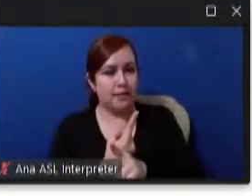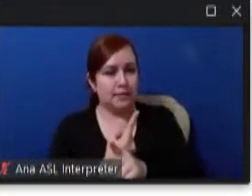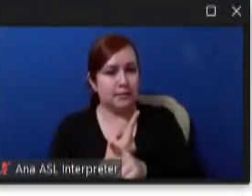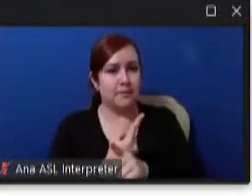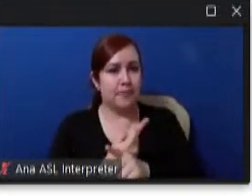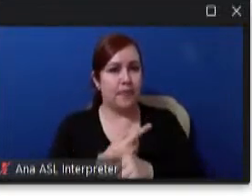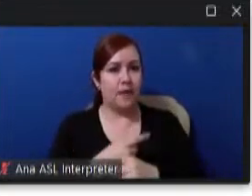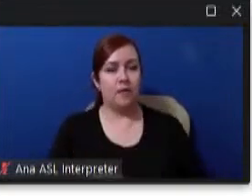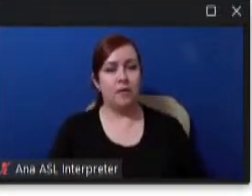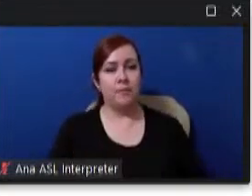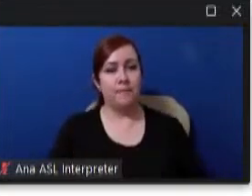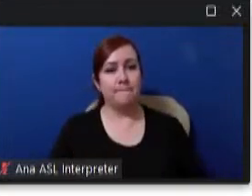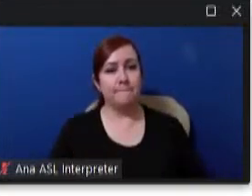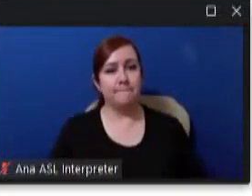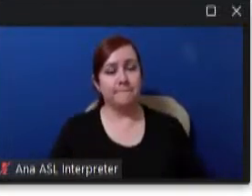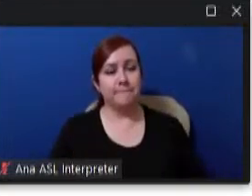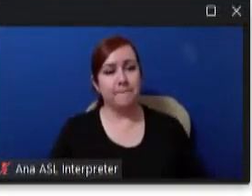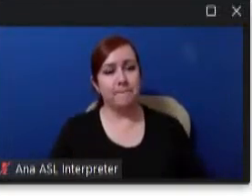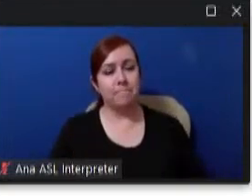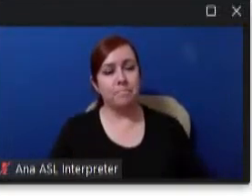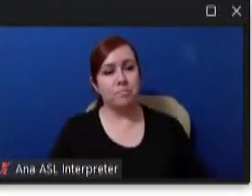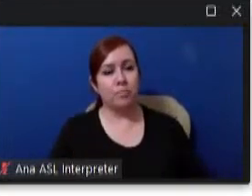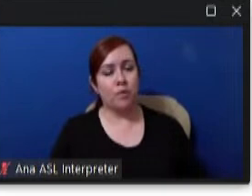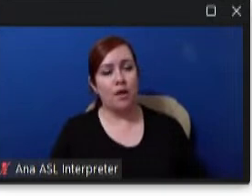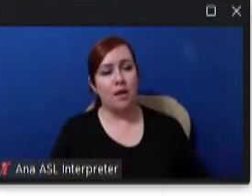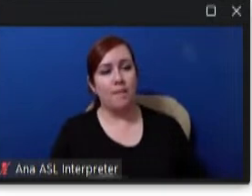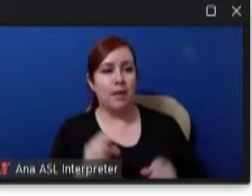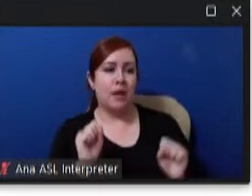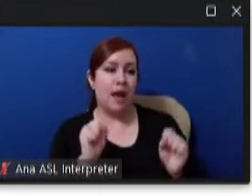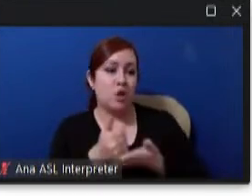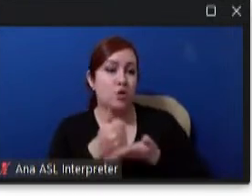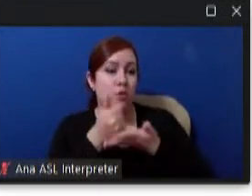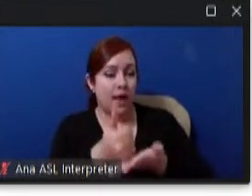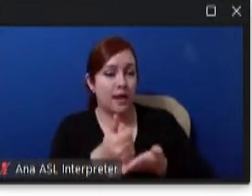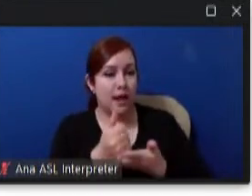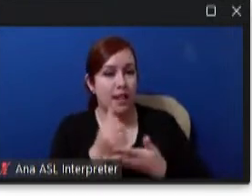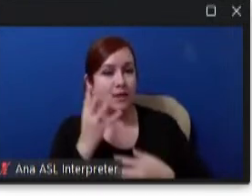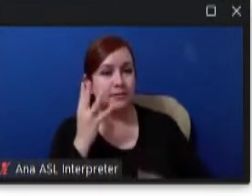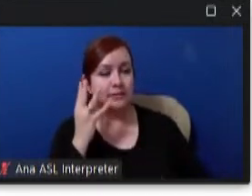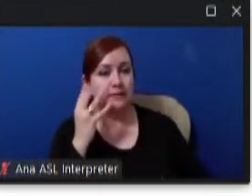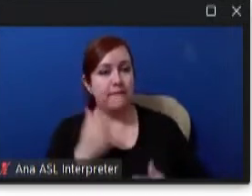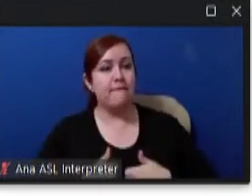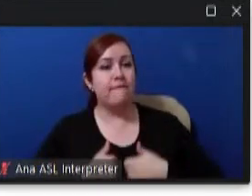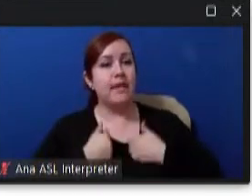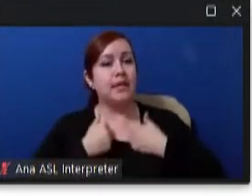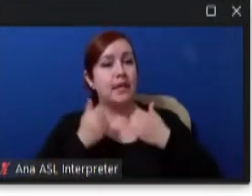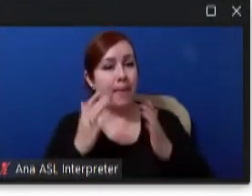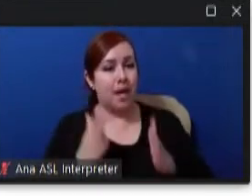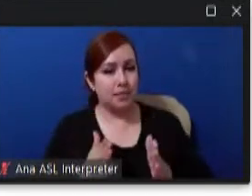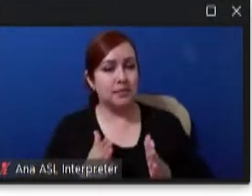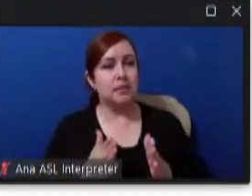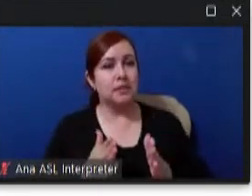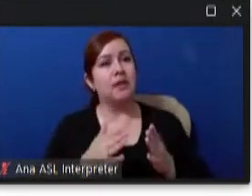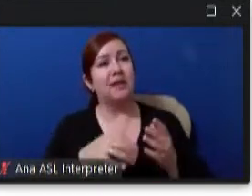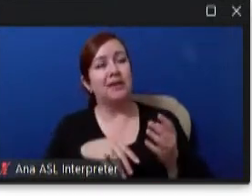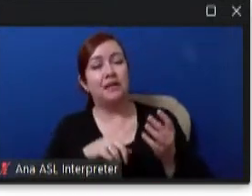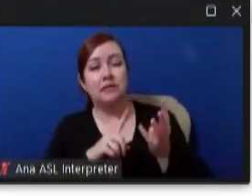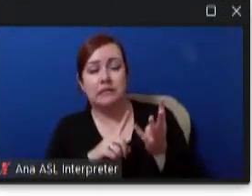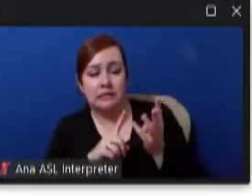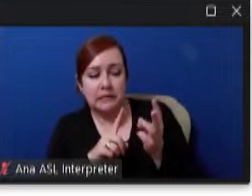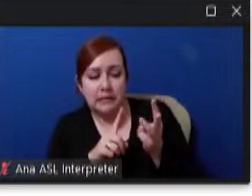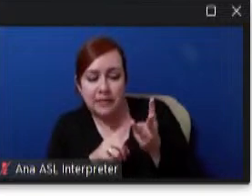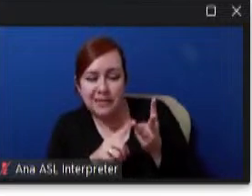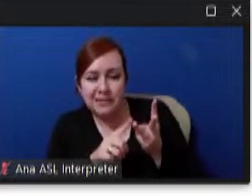the necessary sanctions and reparation to these victims. And thirdly, and